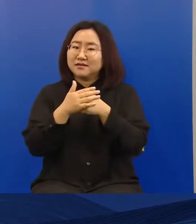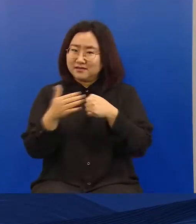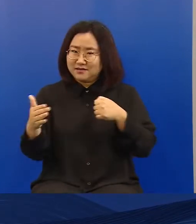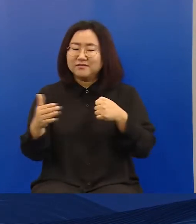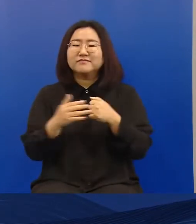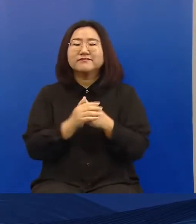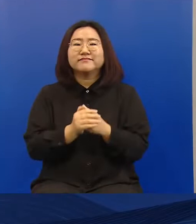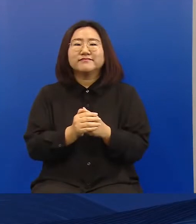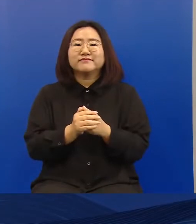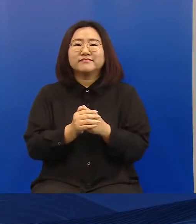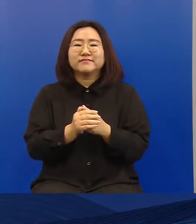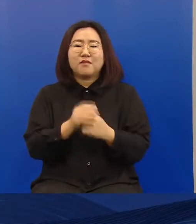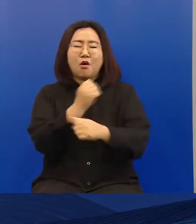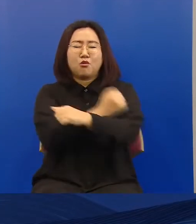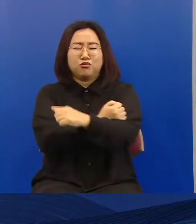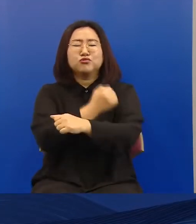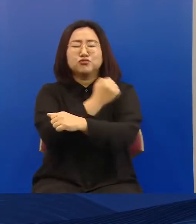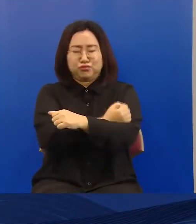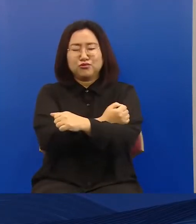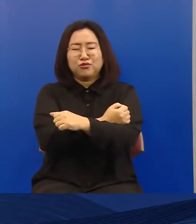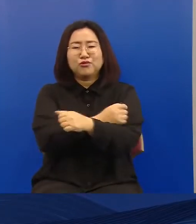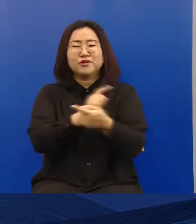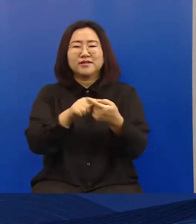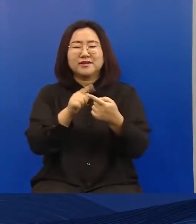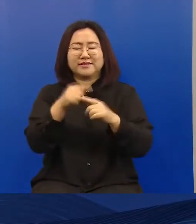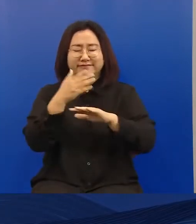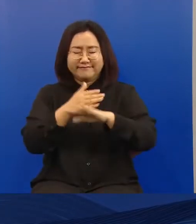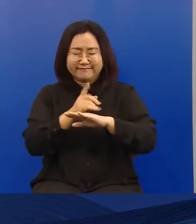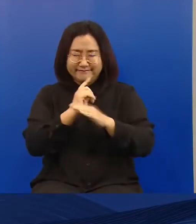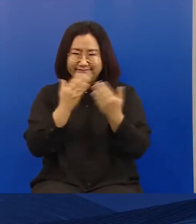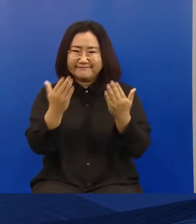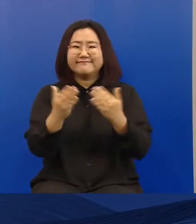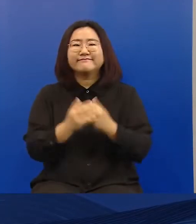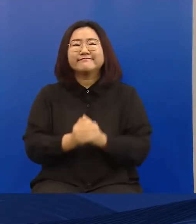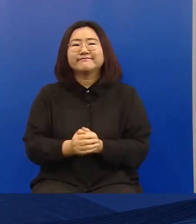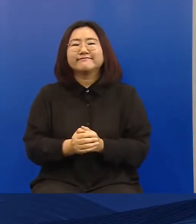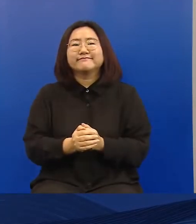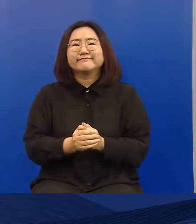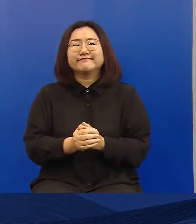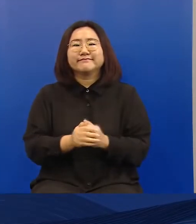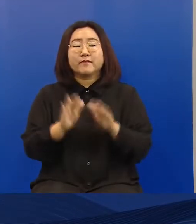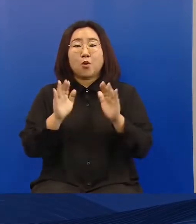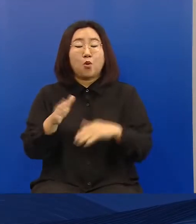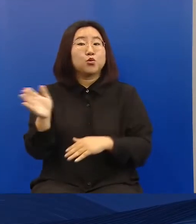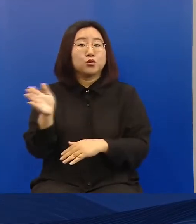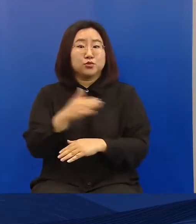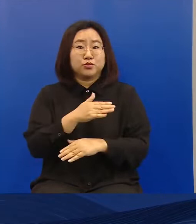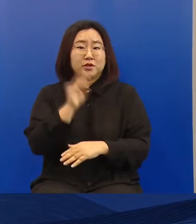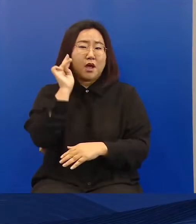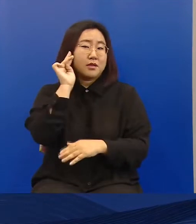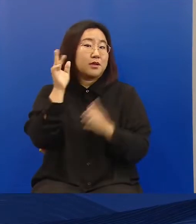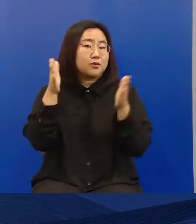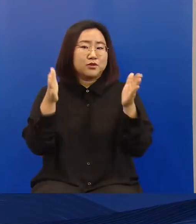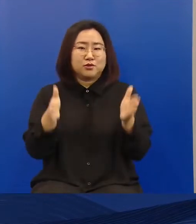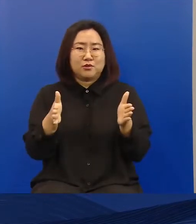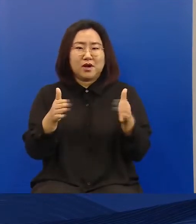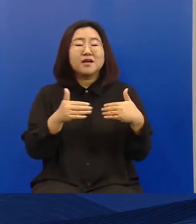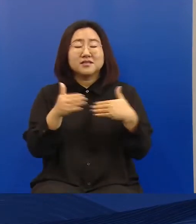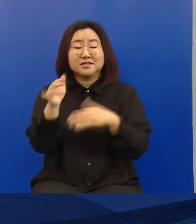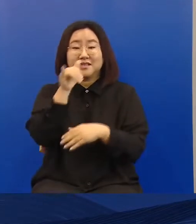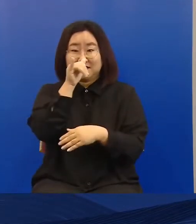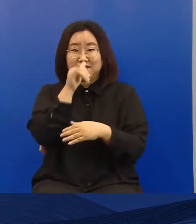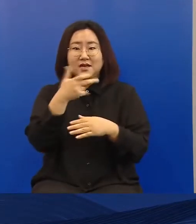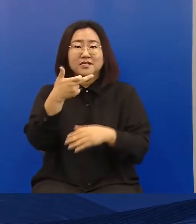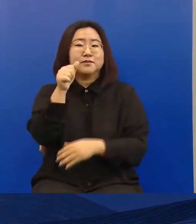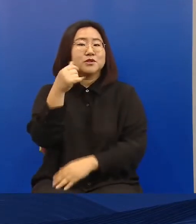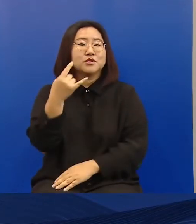So I want to thank you all again for joining us from early in the morning, and thank you again for everyone here. So